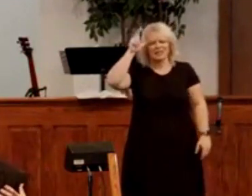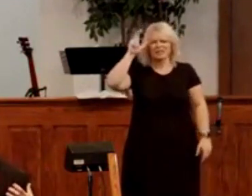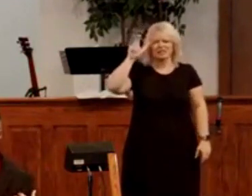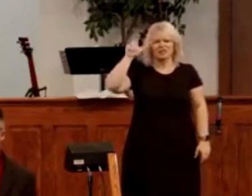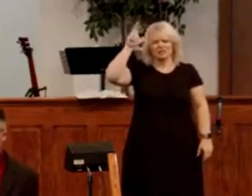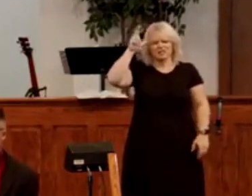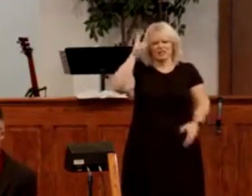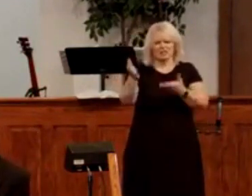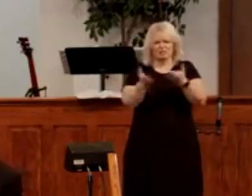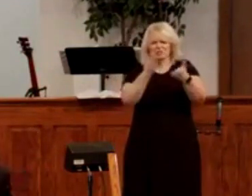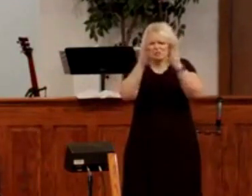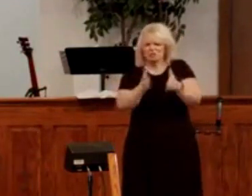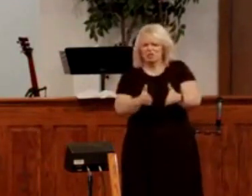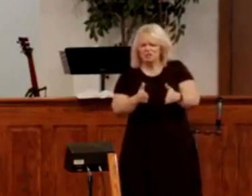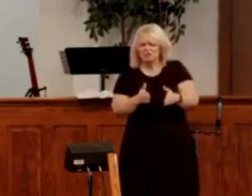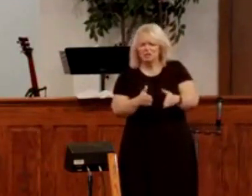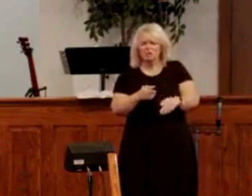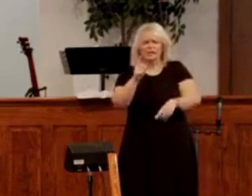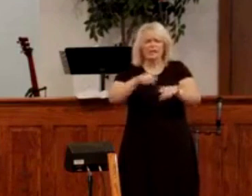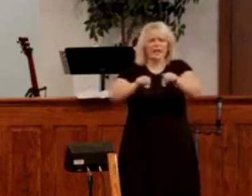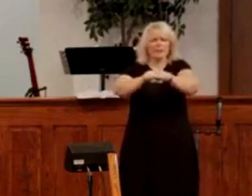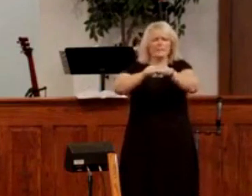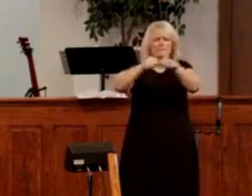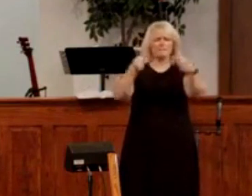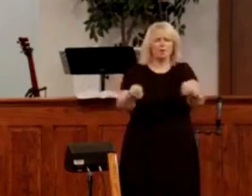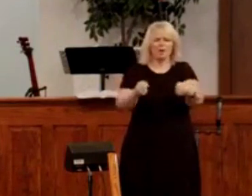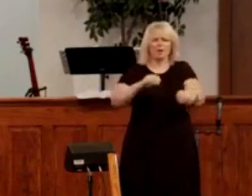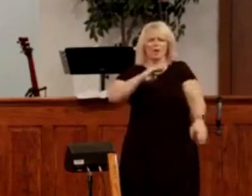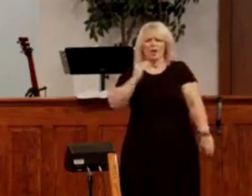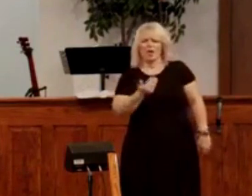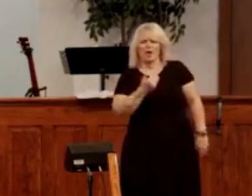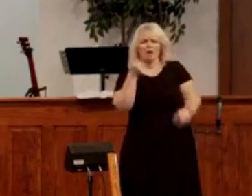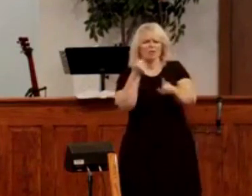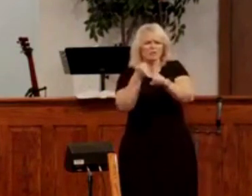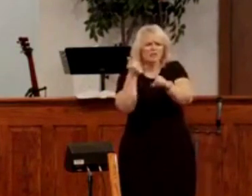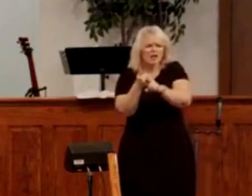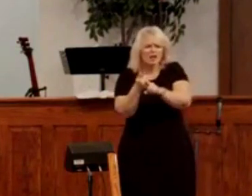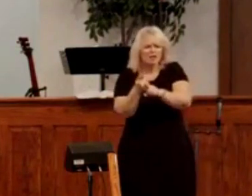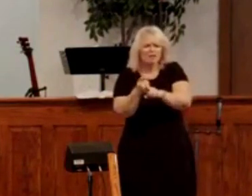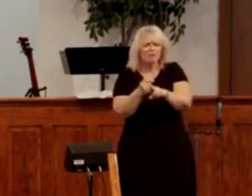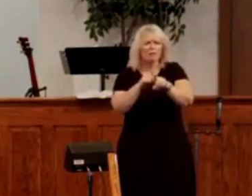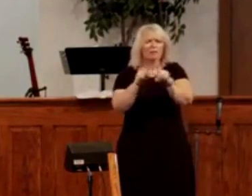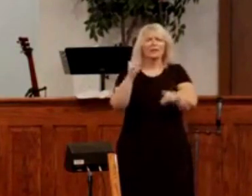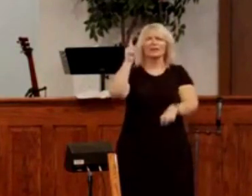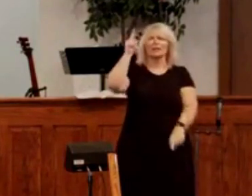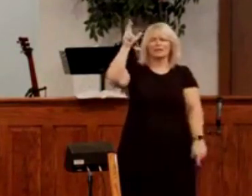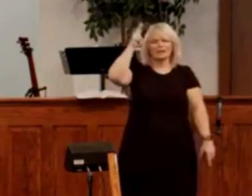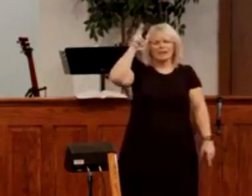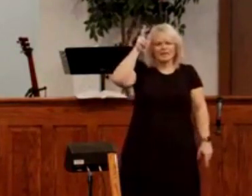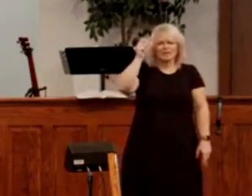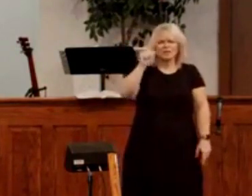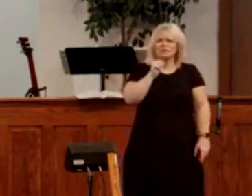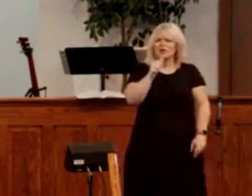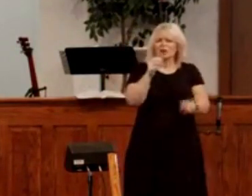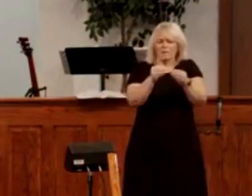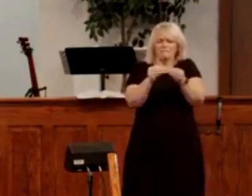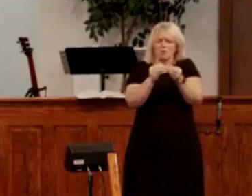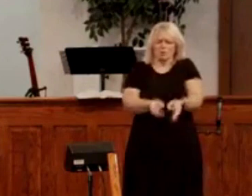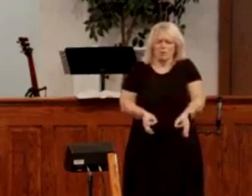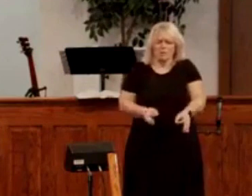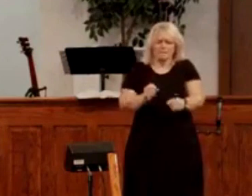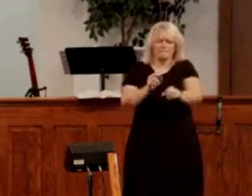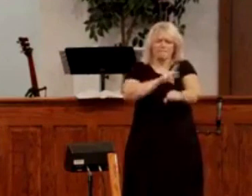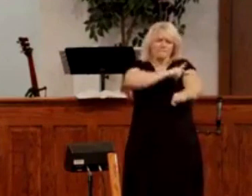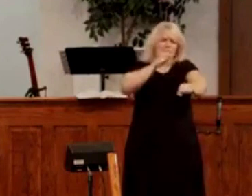And we can't break that on our own. He is more powerful than we are, but he's not more powerful than Jesus Christ. Jesus breaks that bondage.